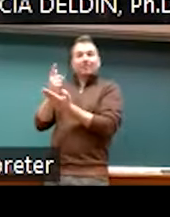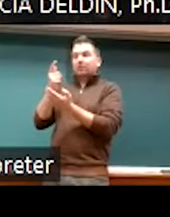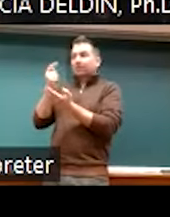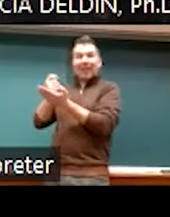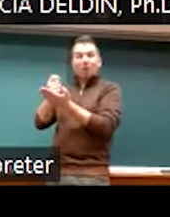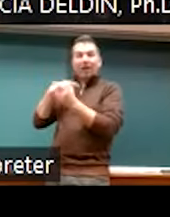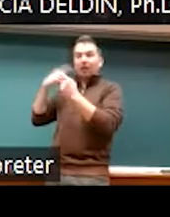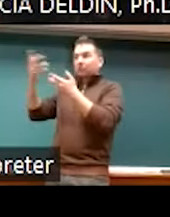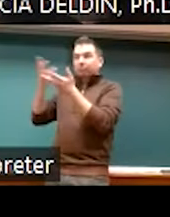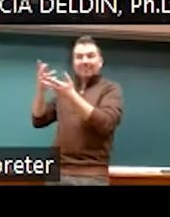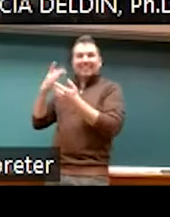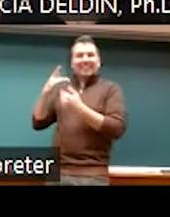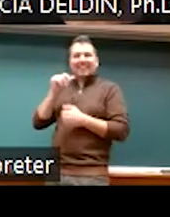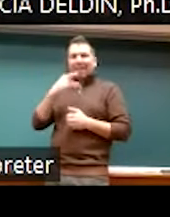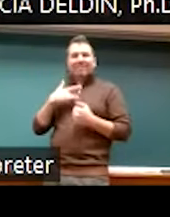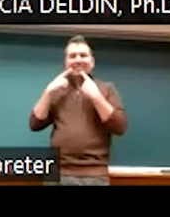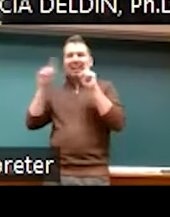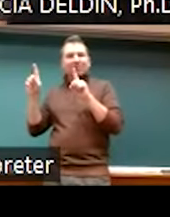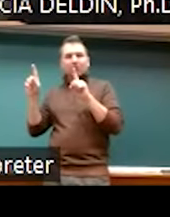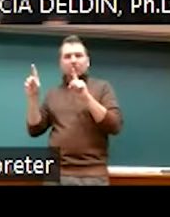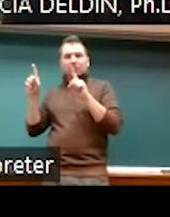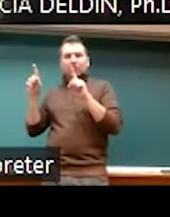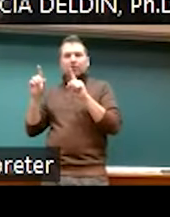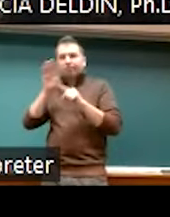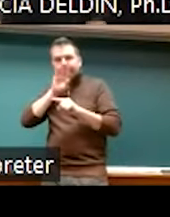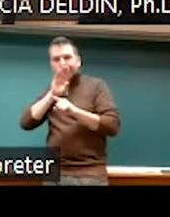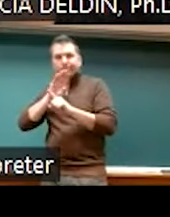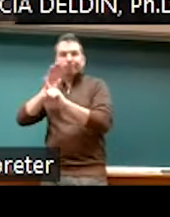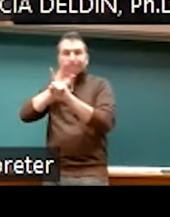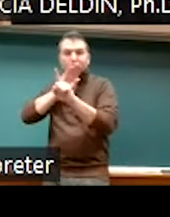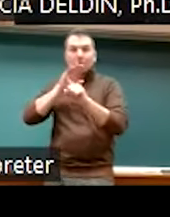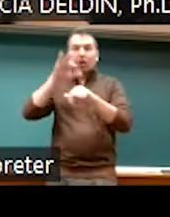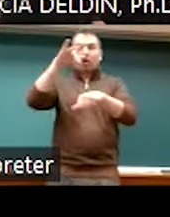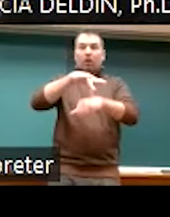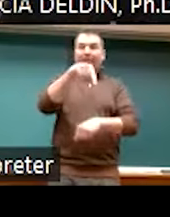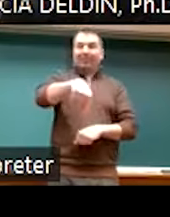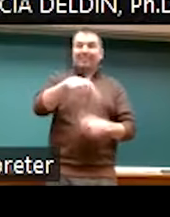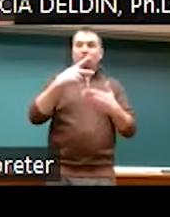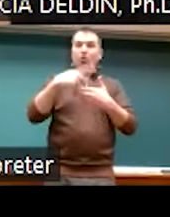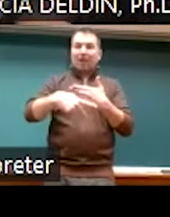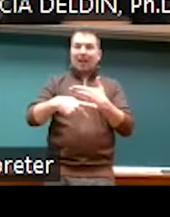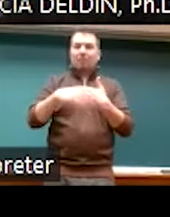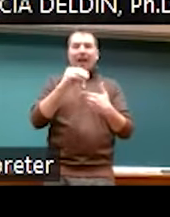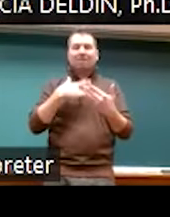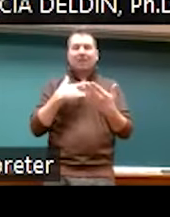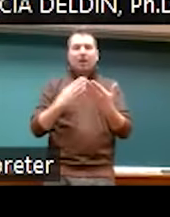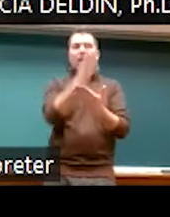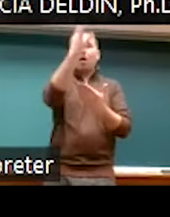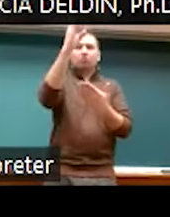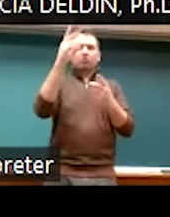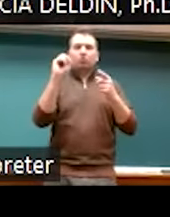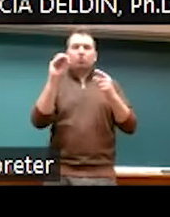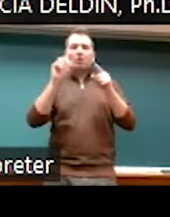other things. And Annie here, and these are all, you'll see them throughout the rest of the talk. These are all exact quotes of what people